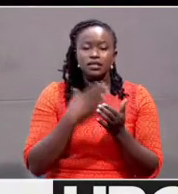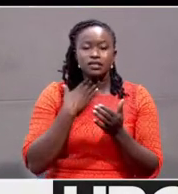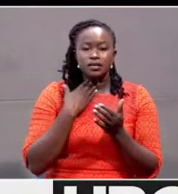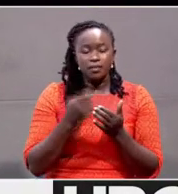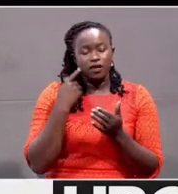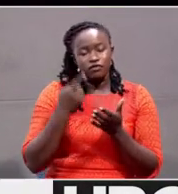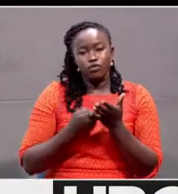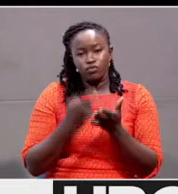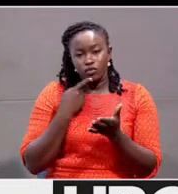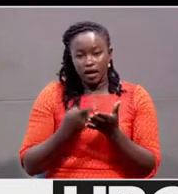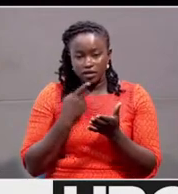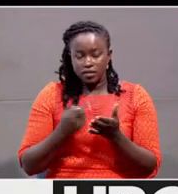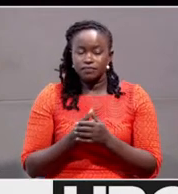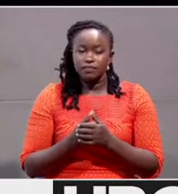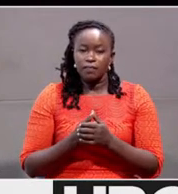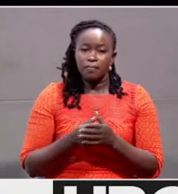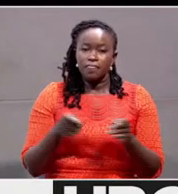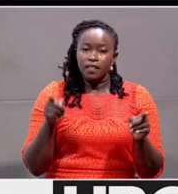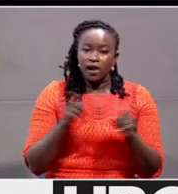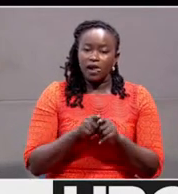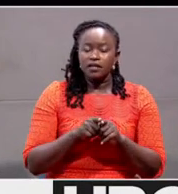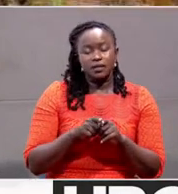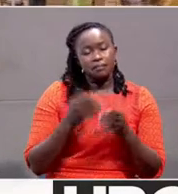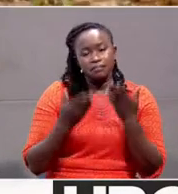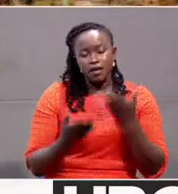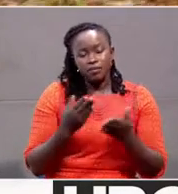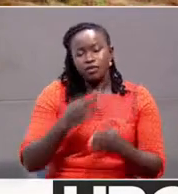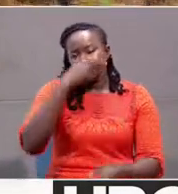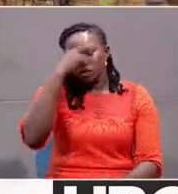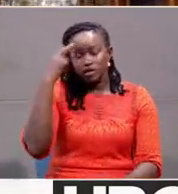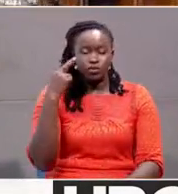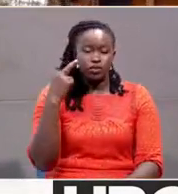products. This could perhaps be the reason why